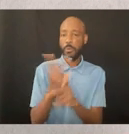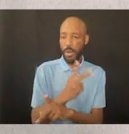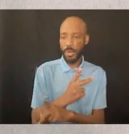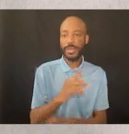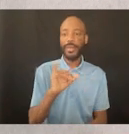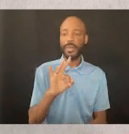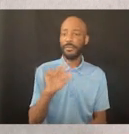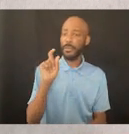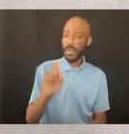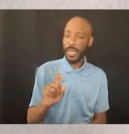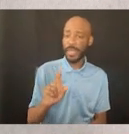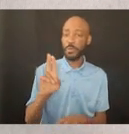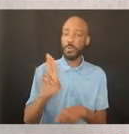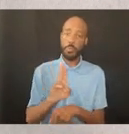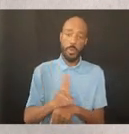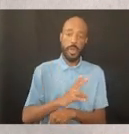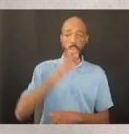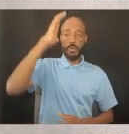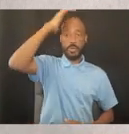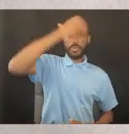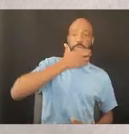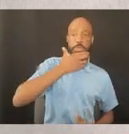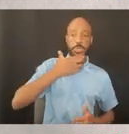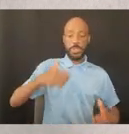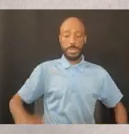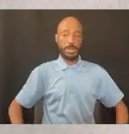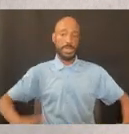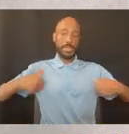wear a suit to venture outdoors. Like